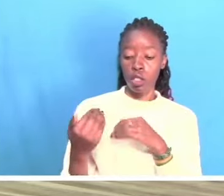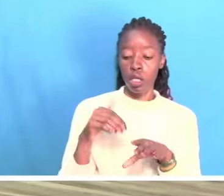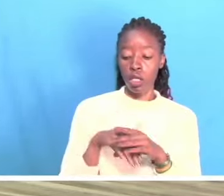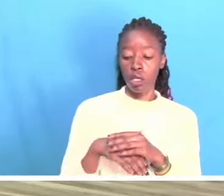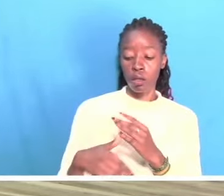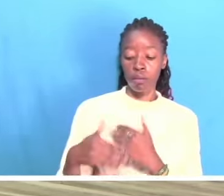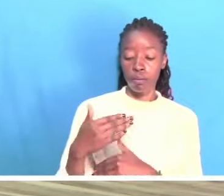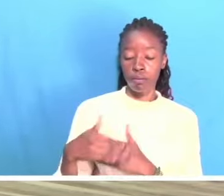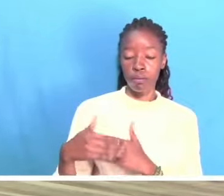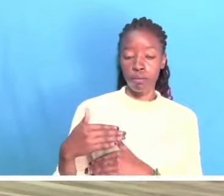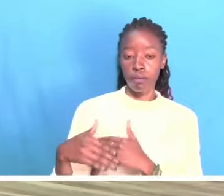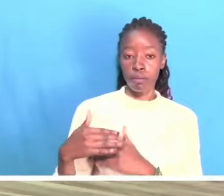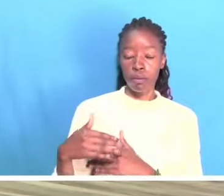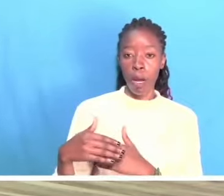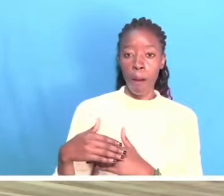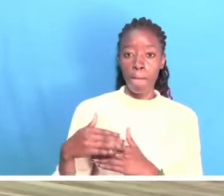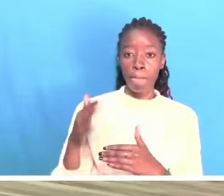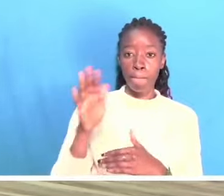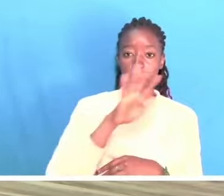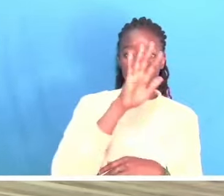neighborhood painting your wall